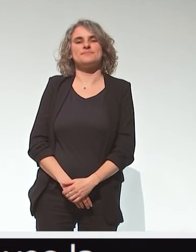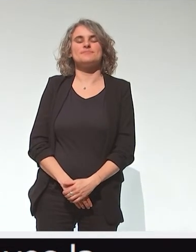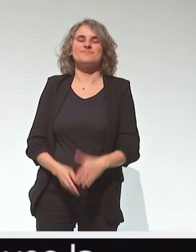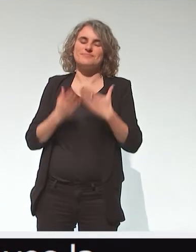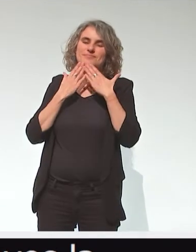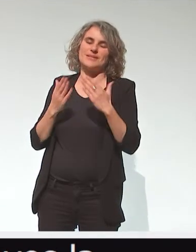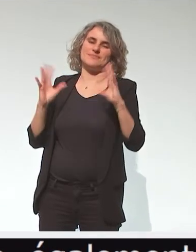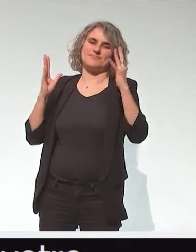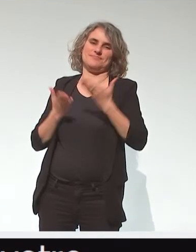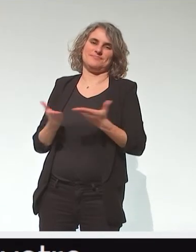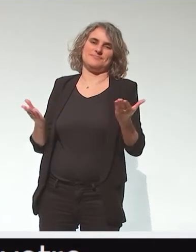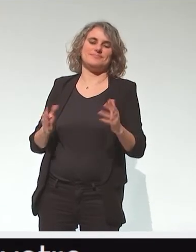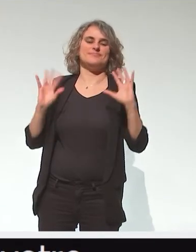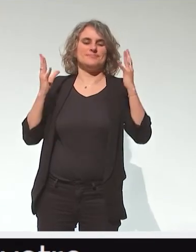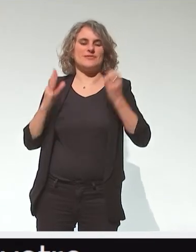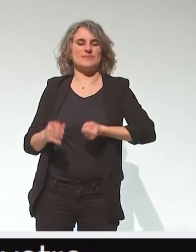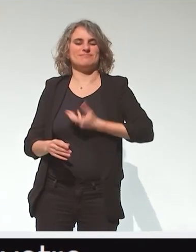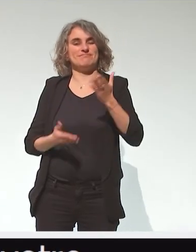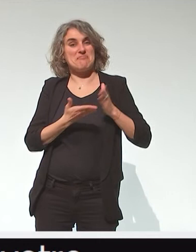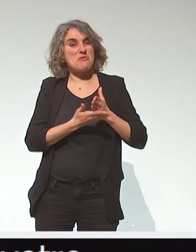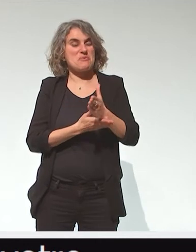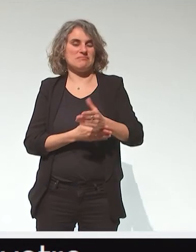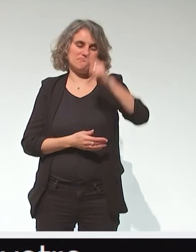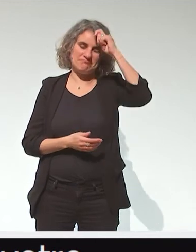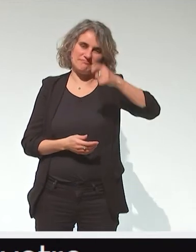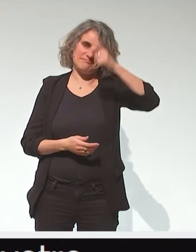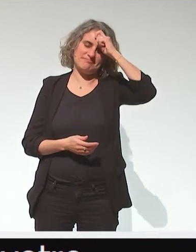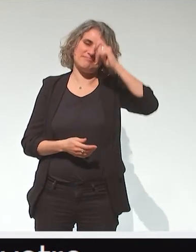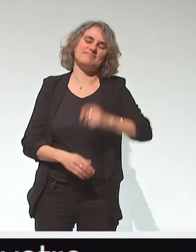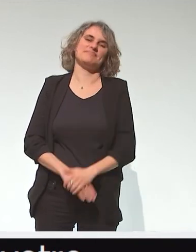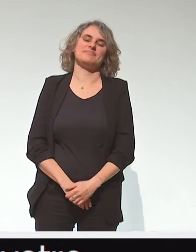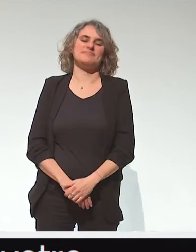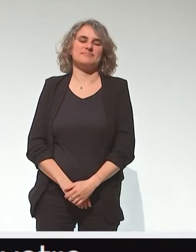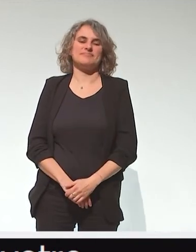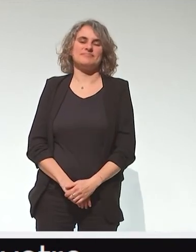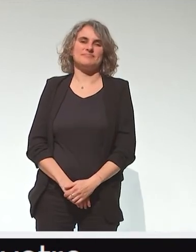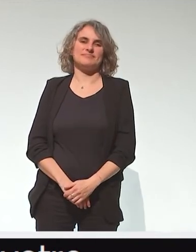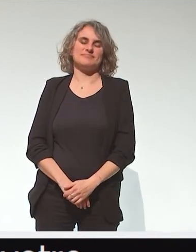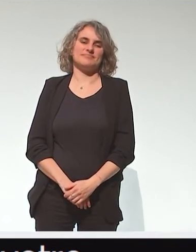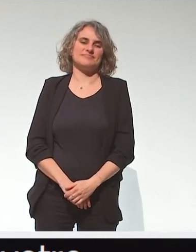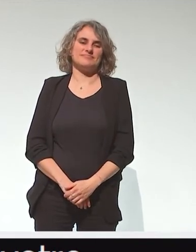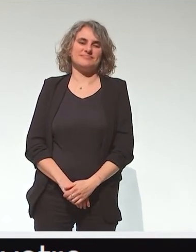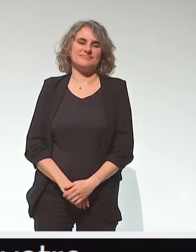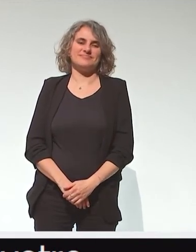attention. Thank you very much to you. Well done for everything that you've achieved.